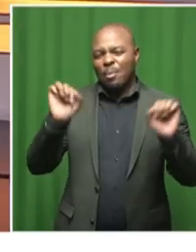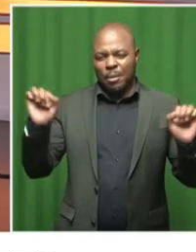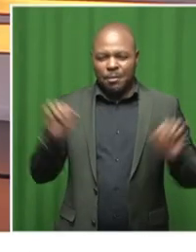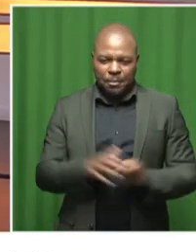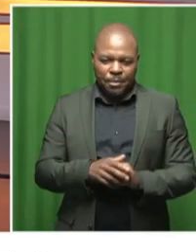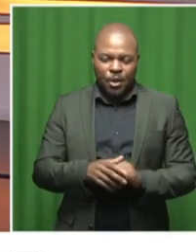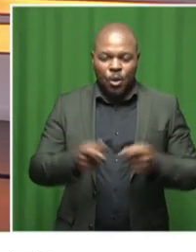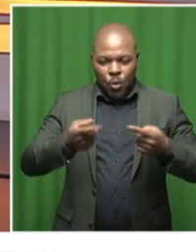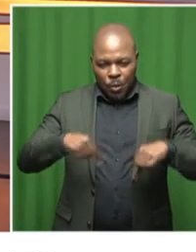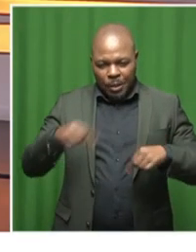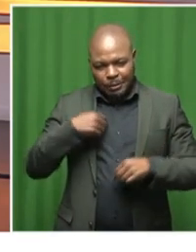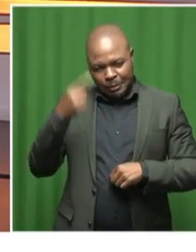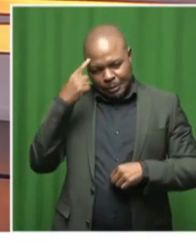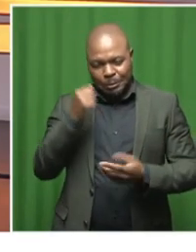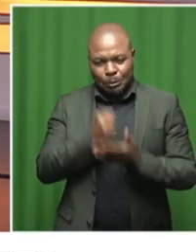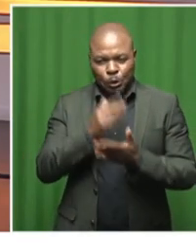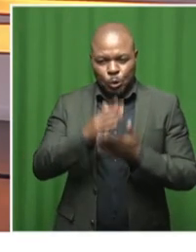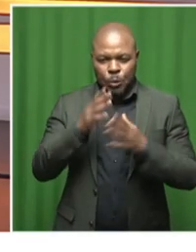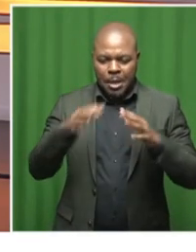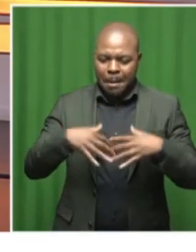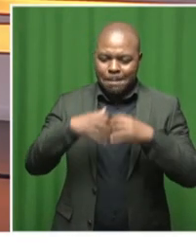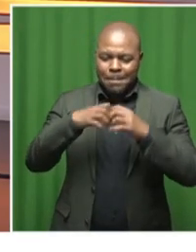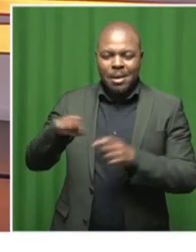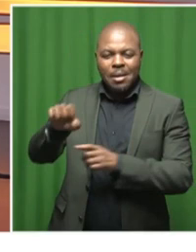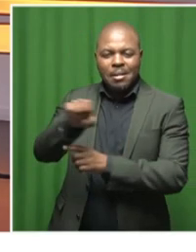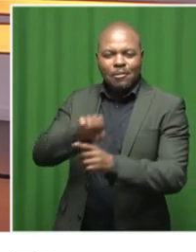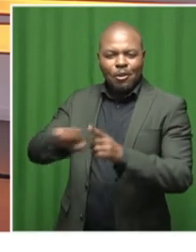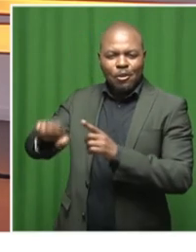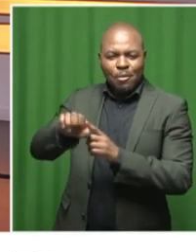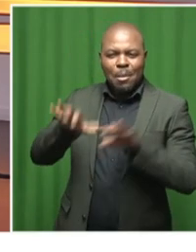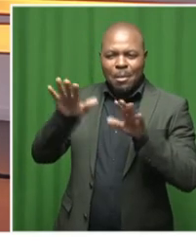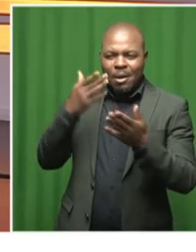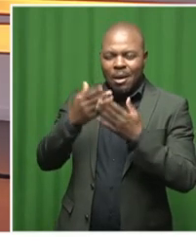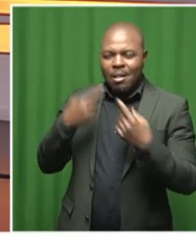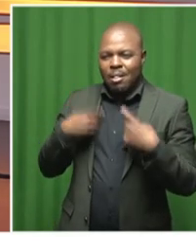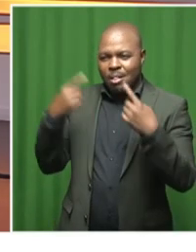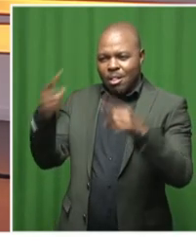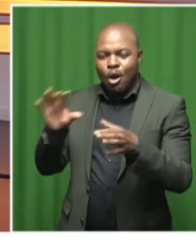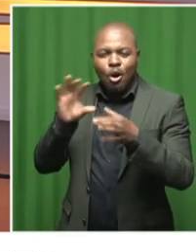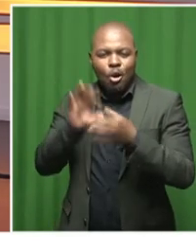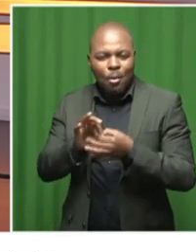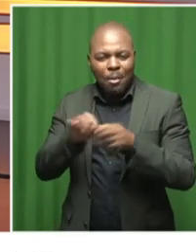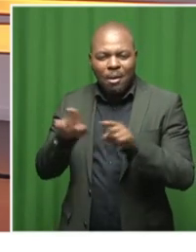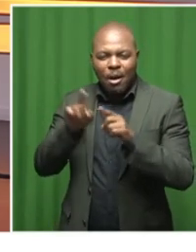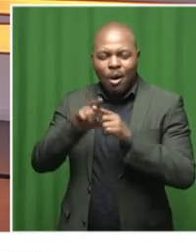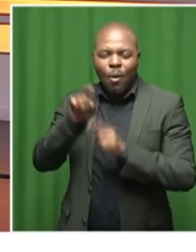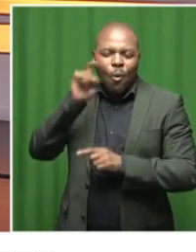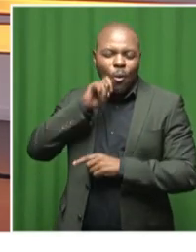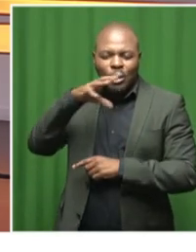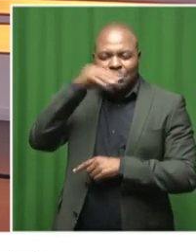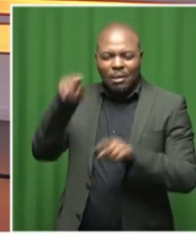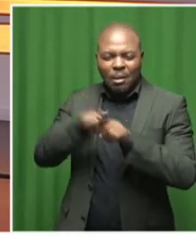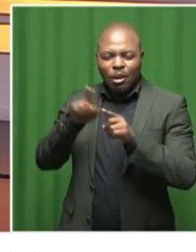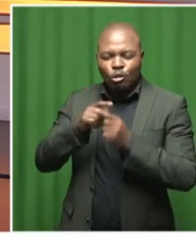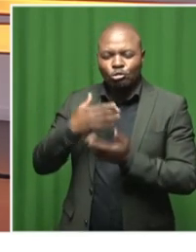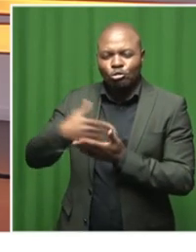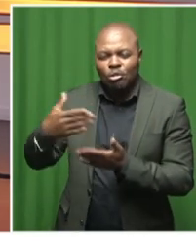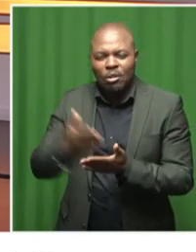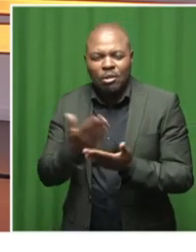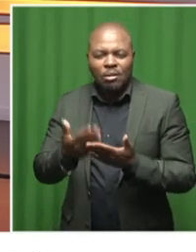we wanted to ensure that we create an environment where people could go home, mm-hmm. and create that old spirit of sharing, of